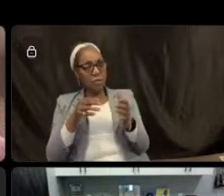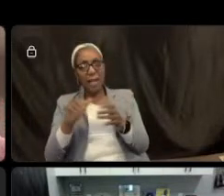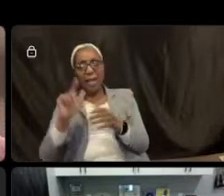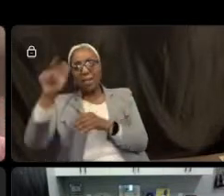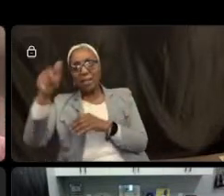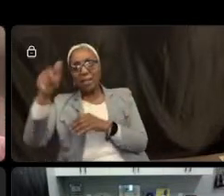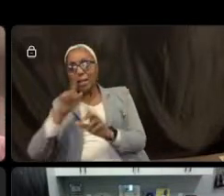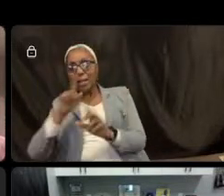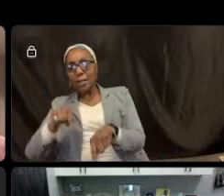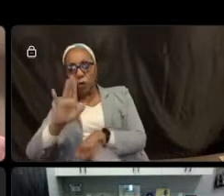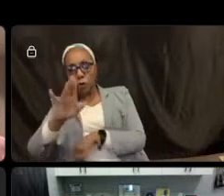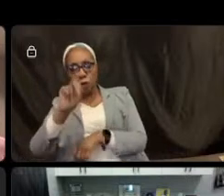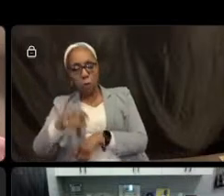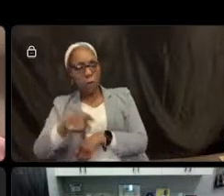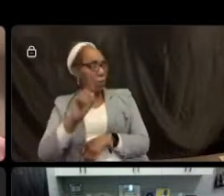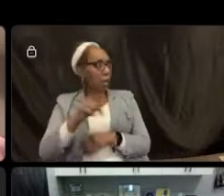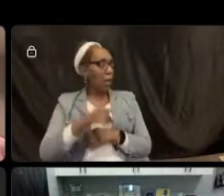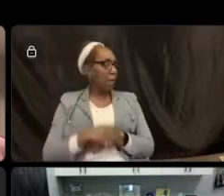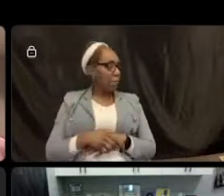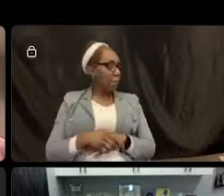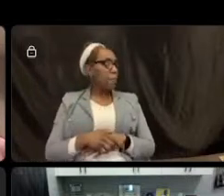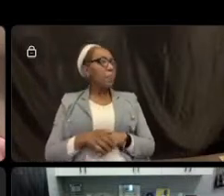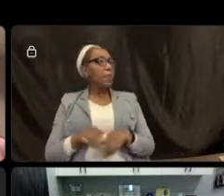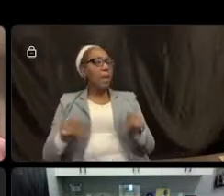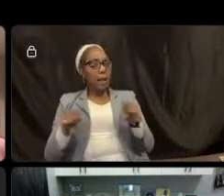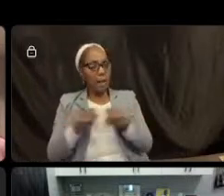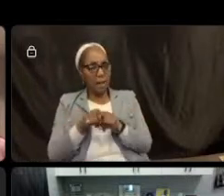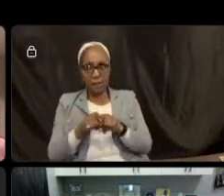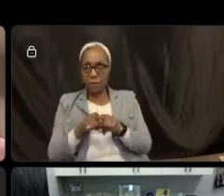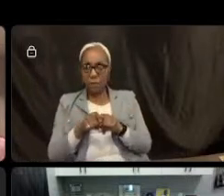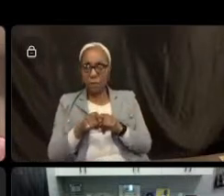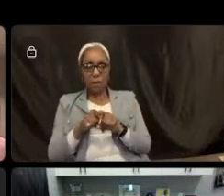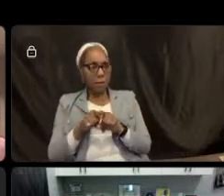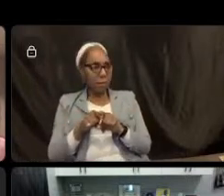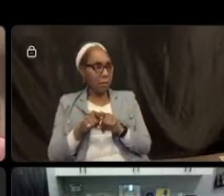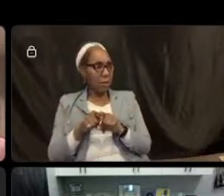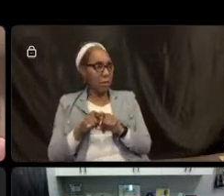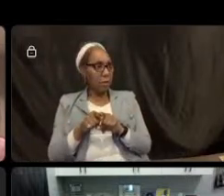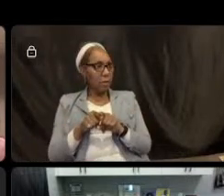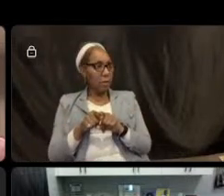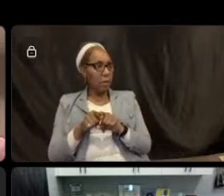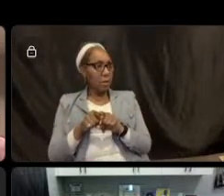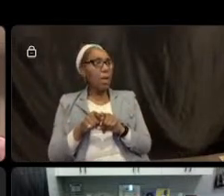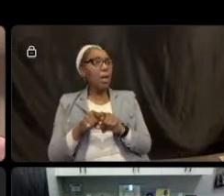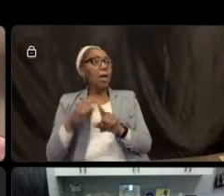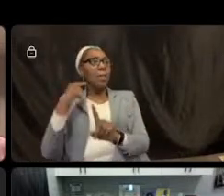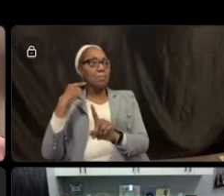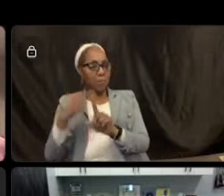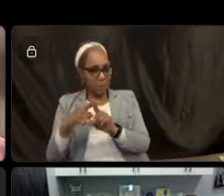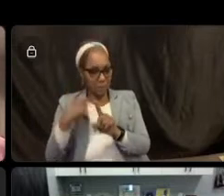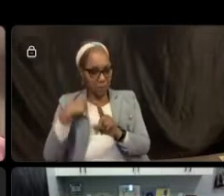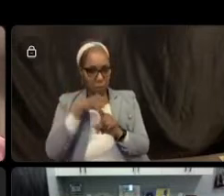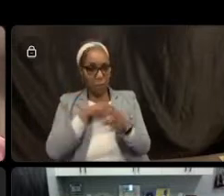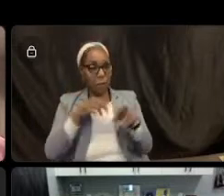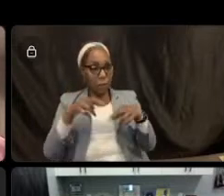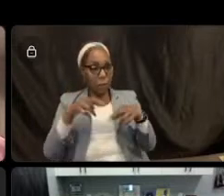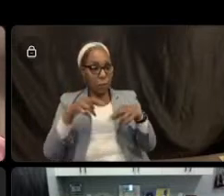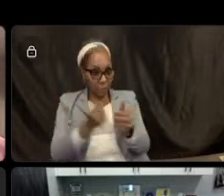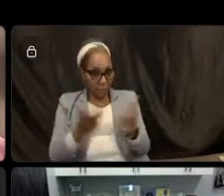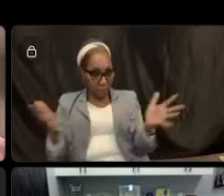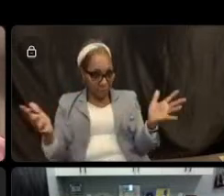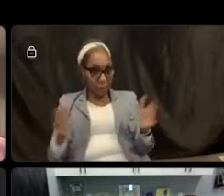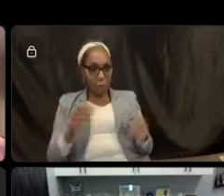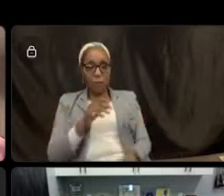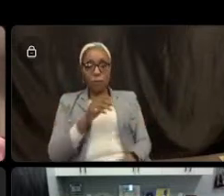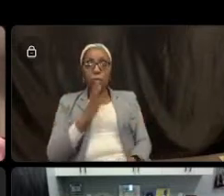Okay. So as stated, What he's talking about, you have to get to the mic because we're also recording everything. So as